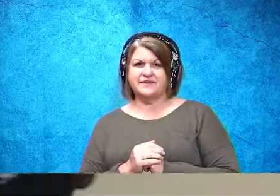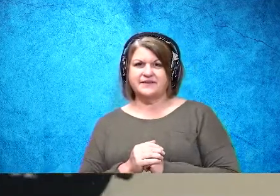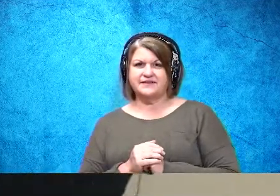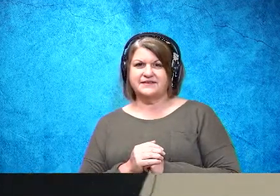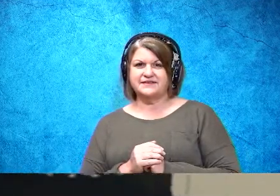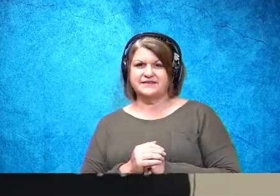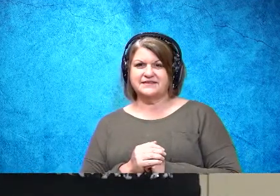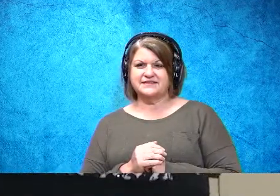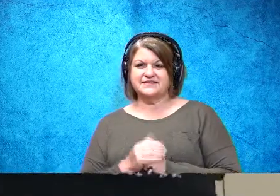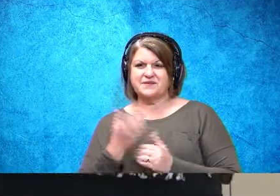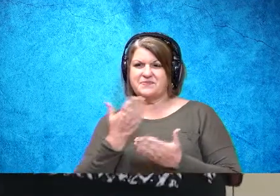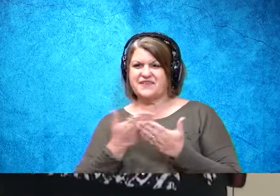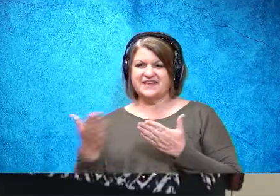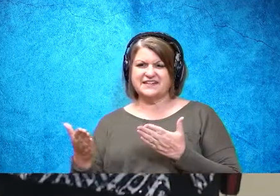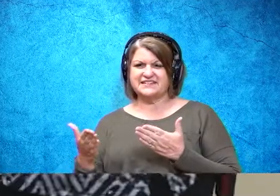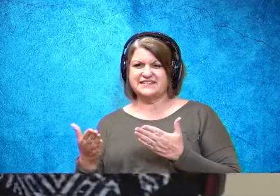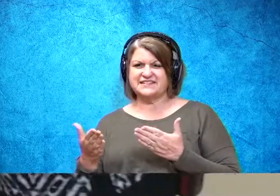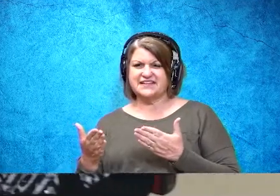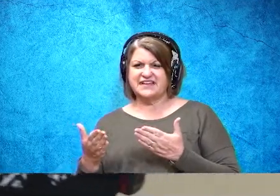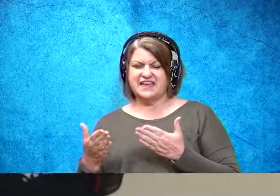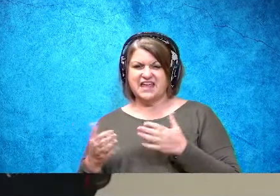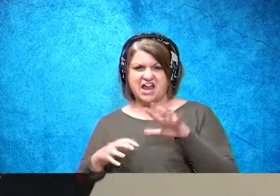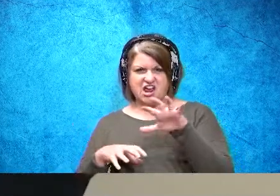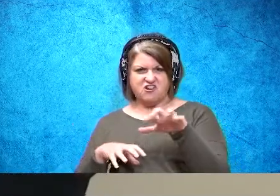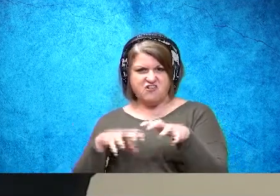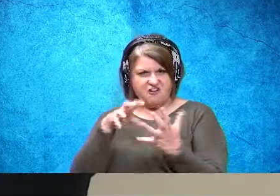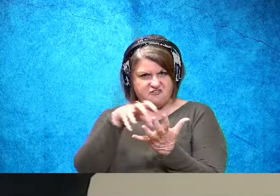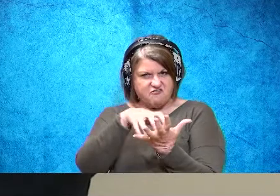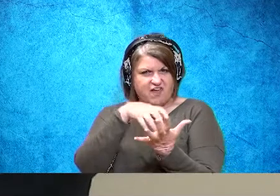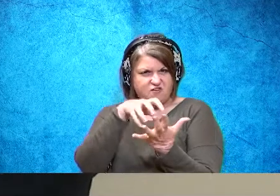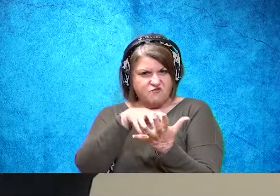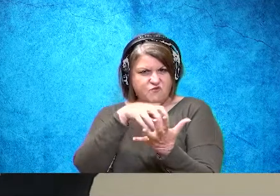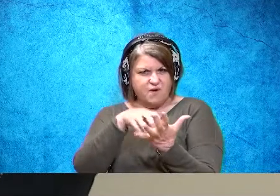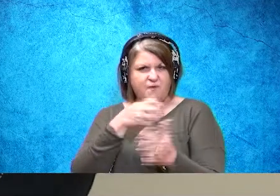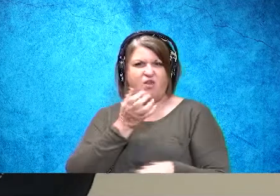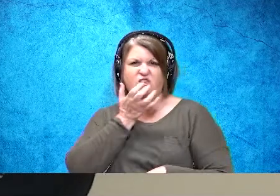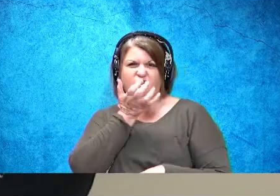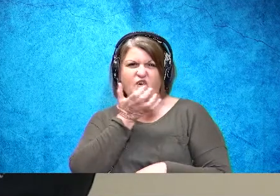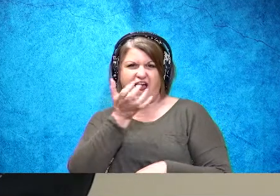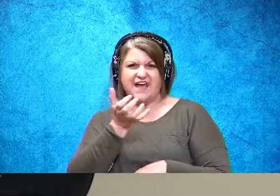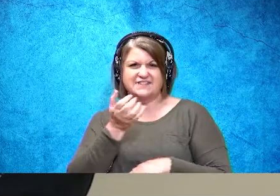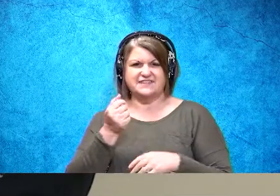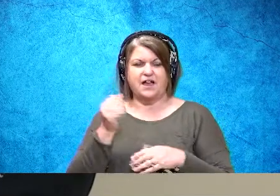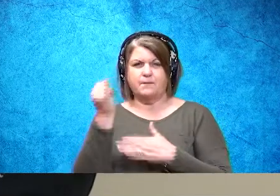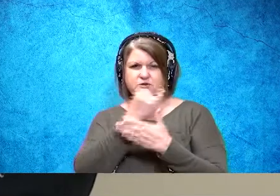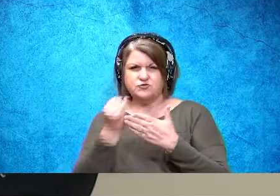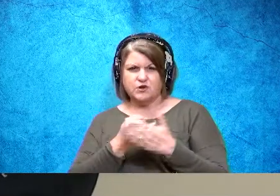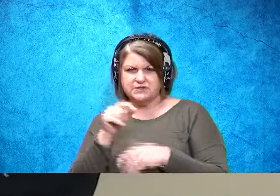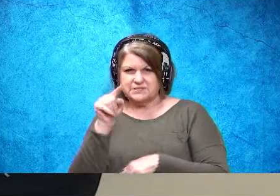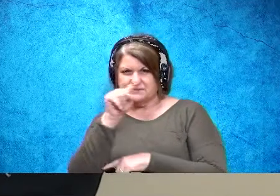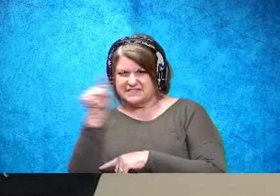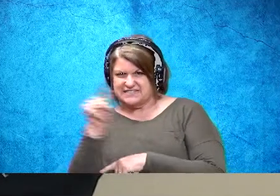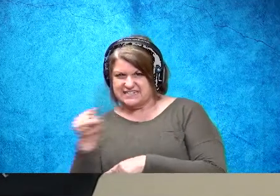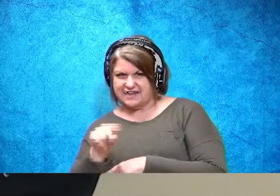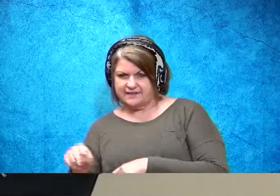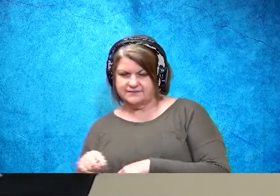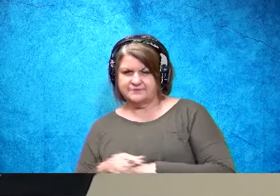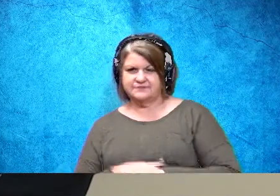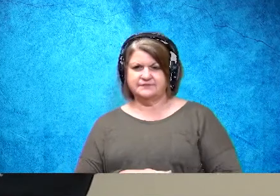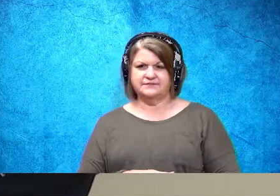little things that he can grip on the grass. So I'll do some zigzags.